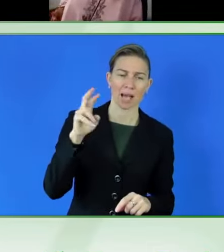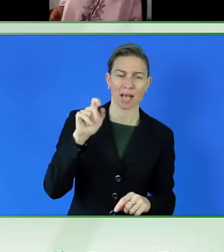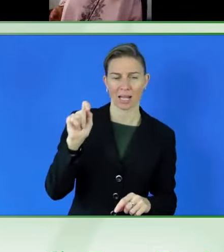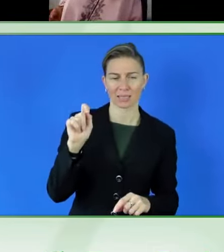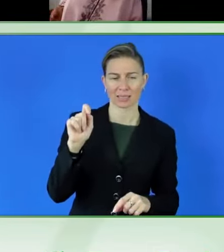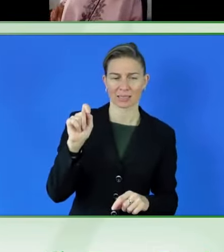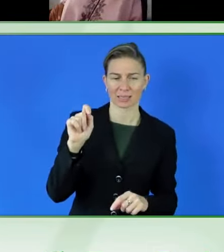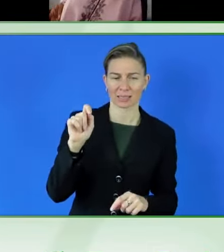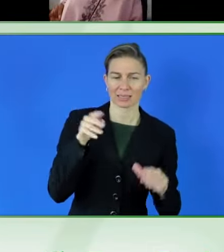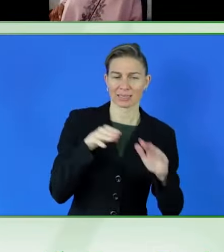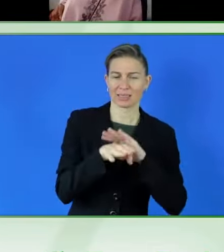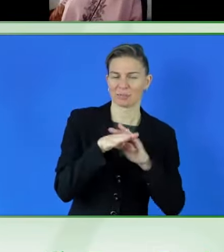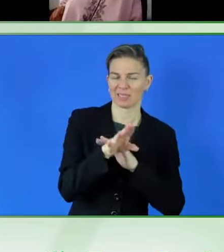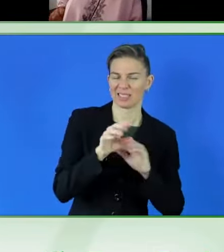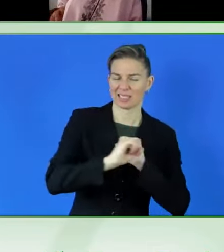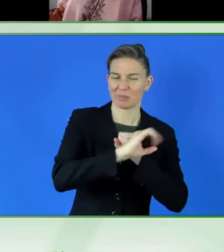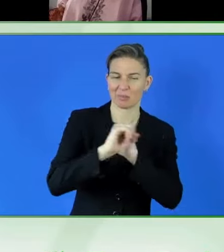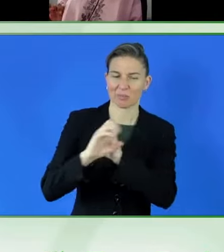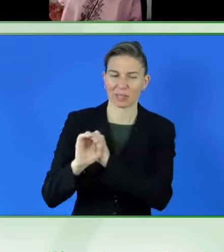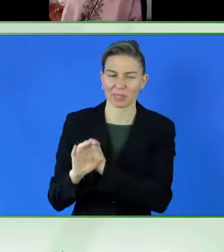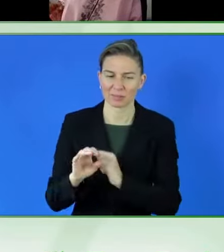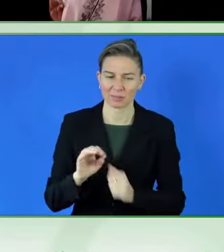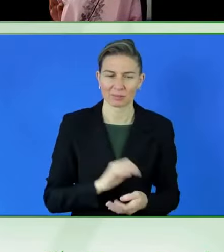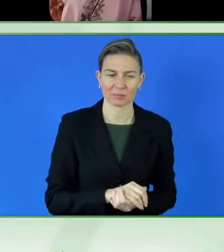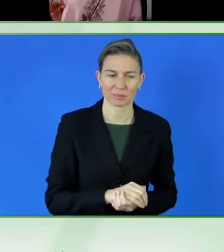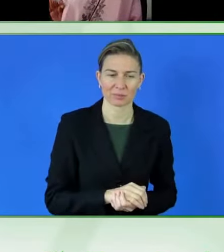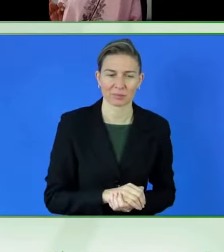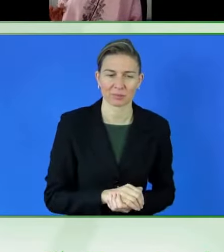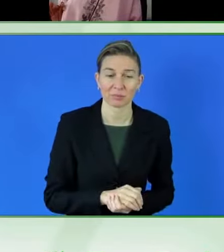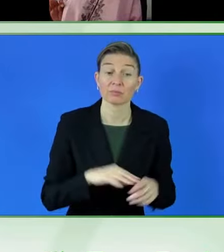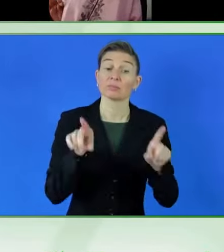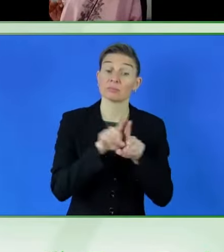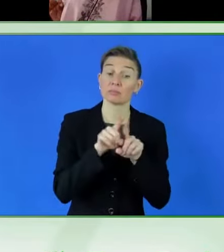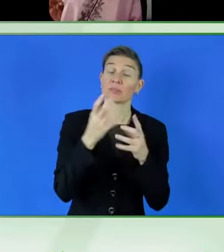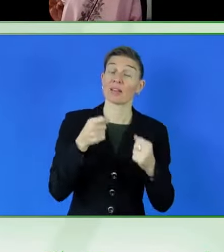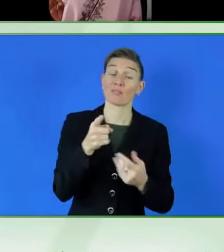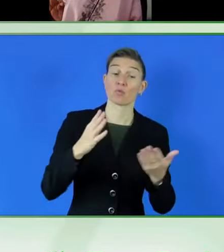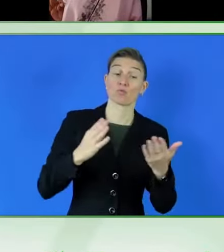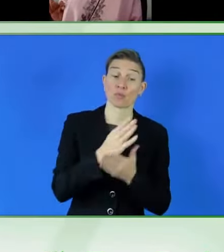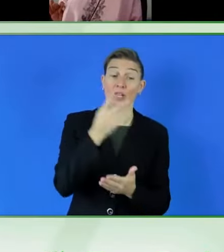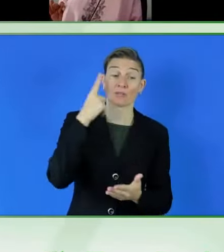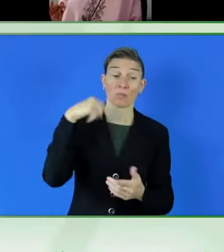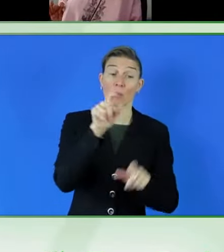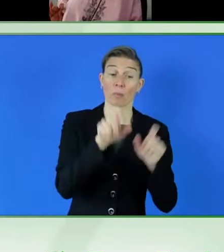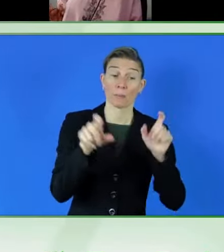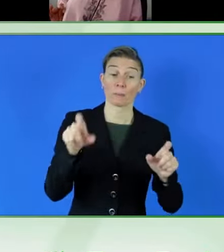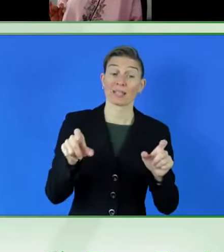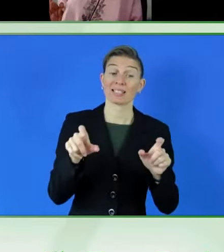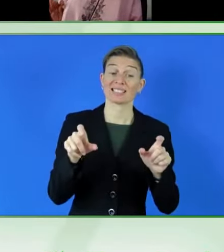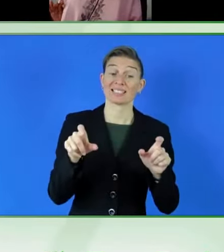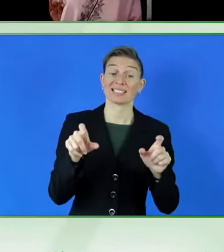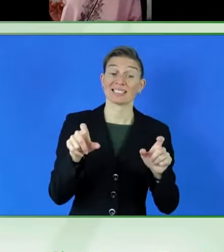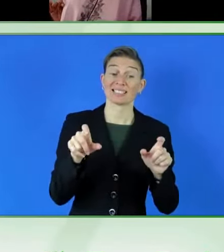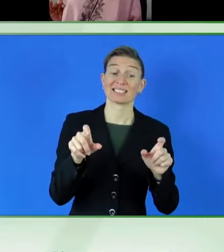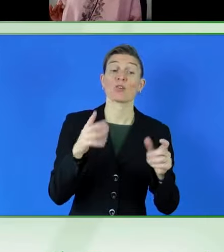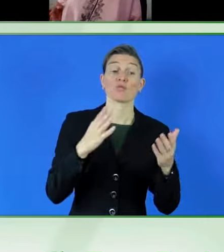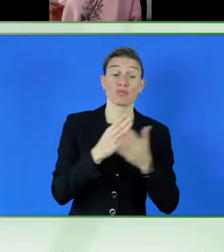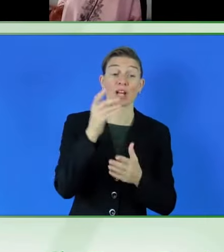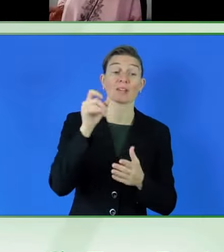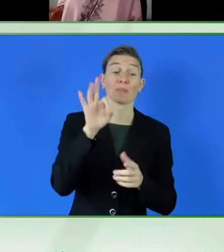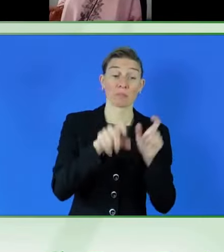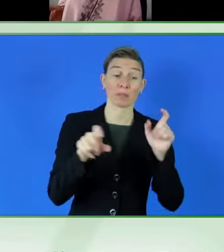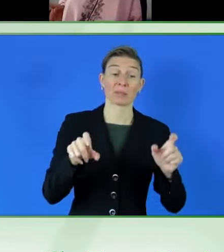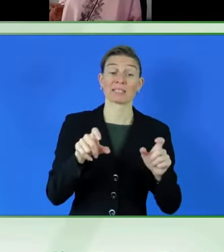the Person with Disability Act 2016. The bad part of it is